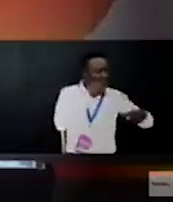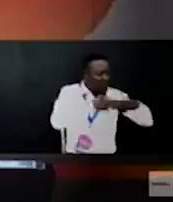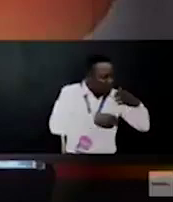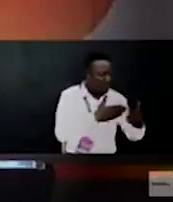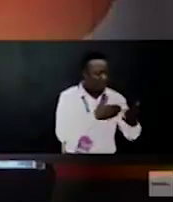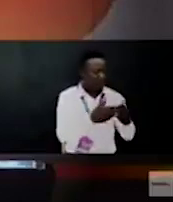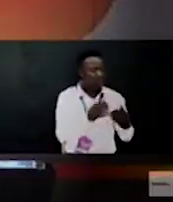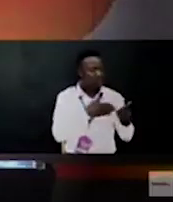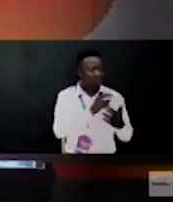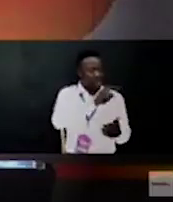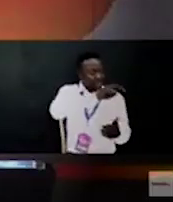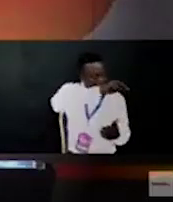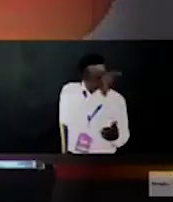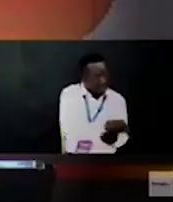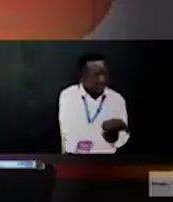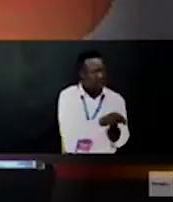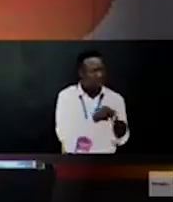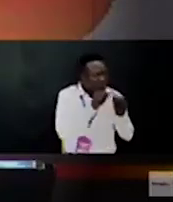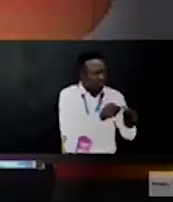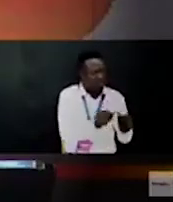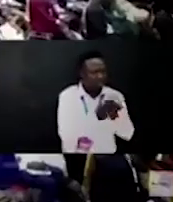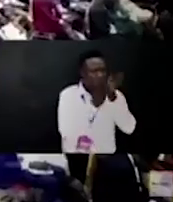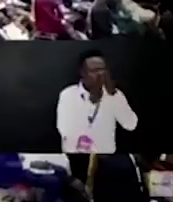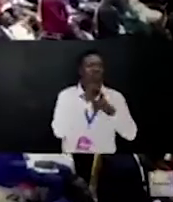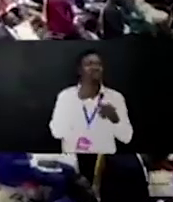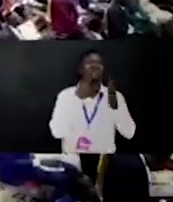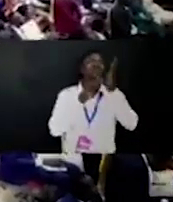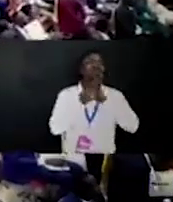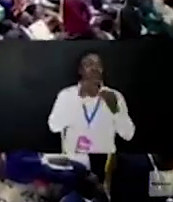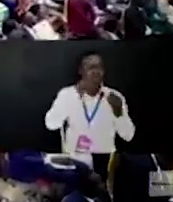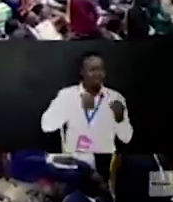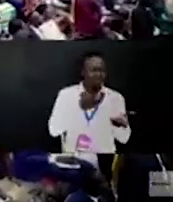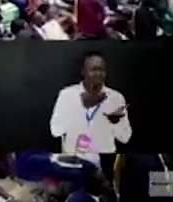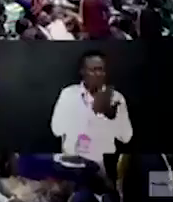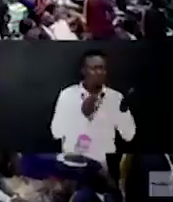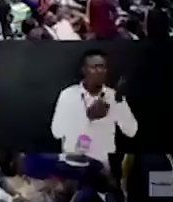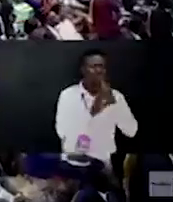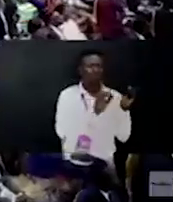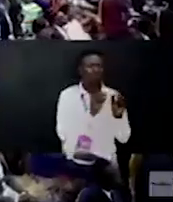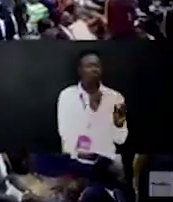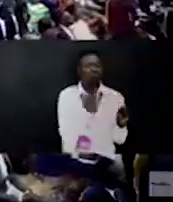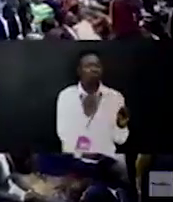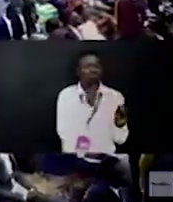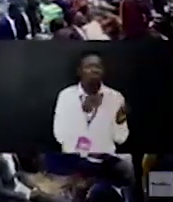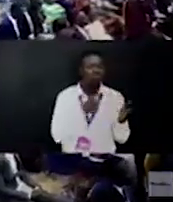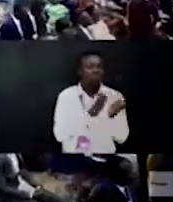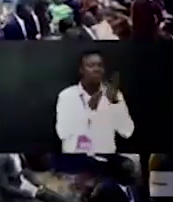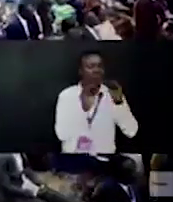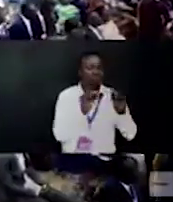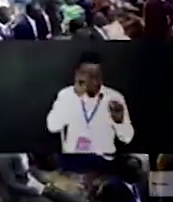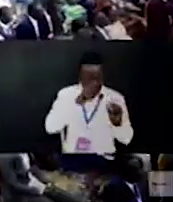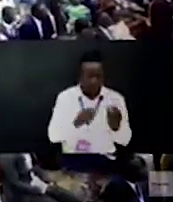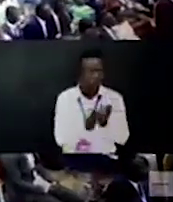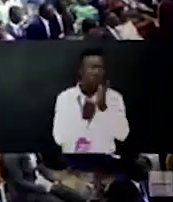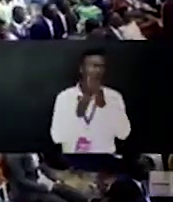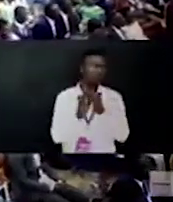that the Lord supplies, you must praise God for that. And from 17 to the last verse, prayer. Whenever you go on